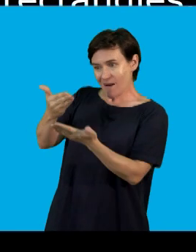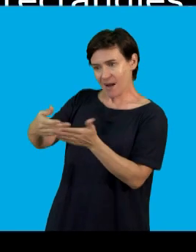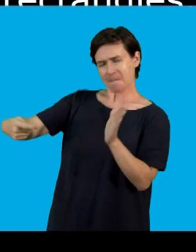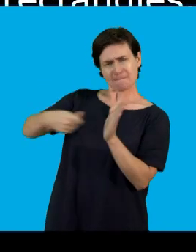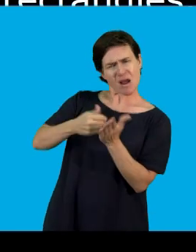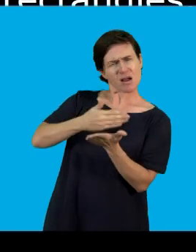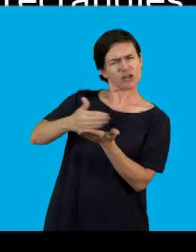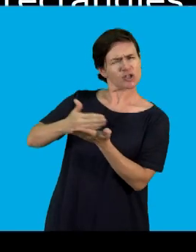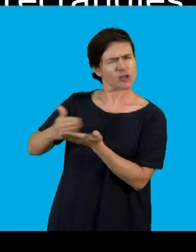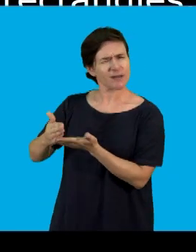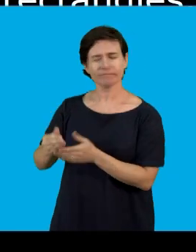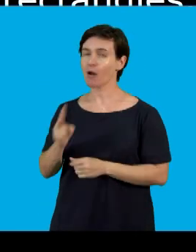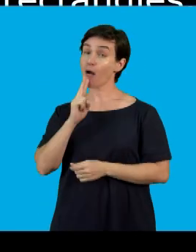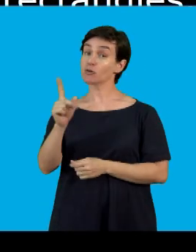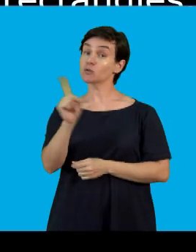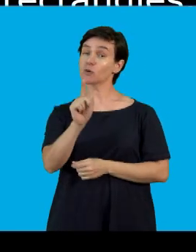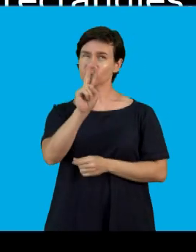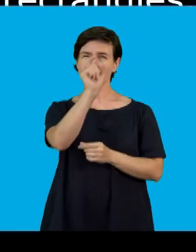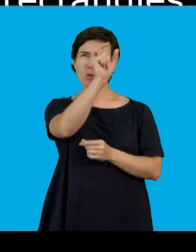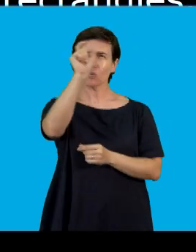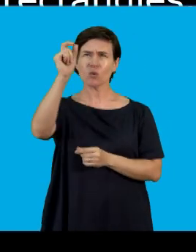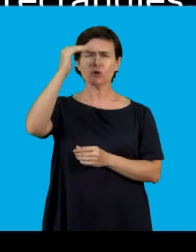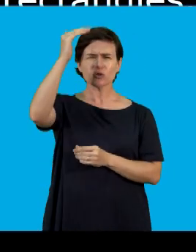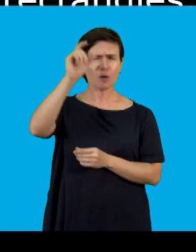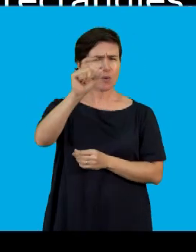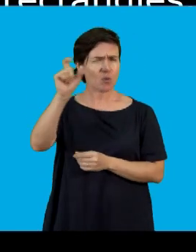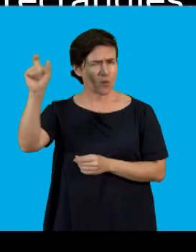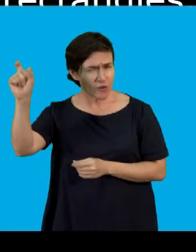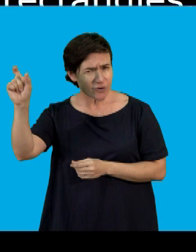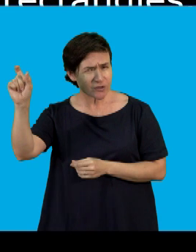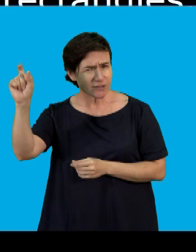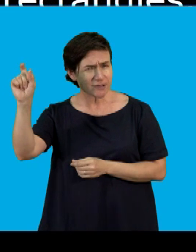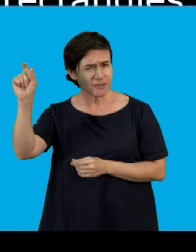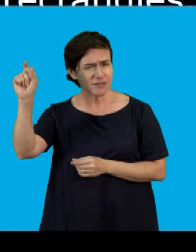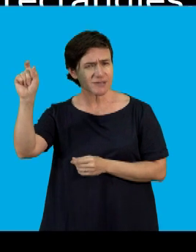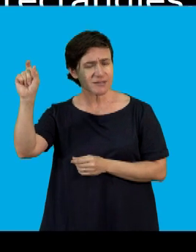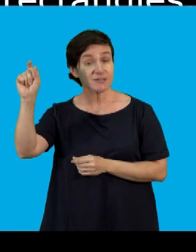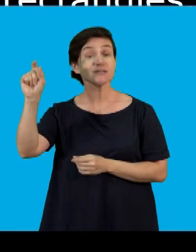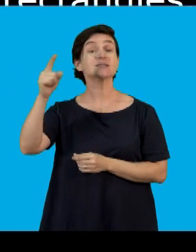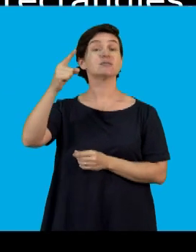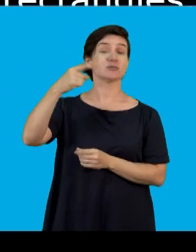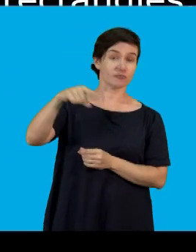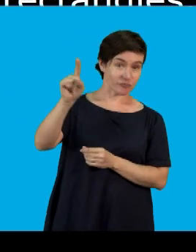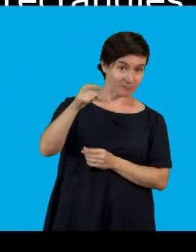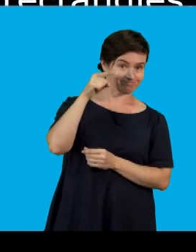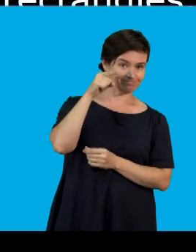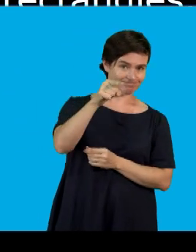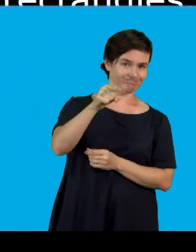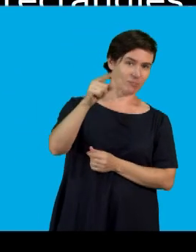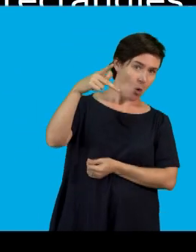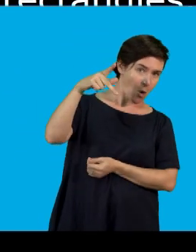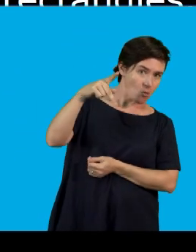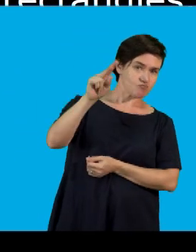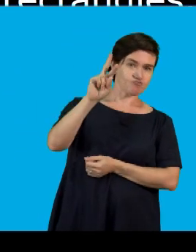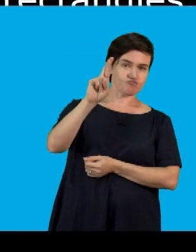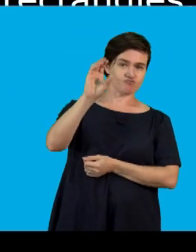there should be an answer. So what is the answer? Correct. There's the answer. Here's your answer. Then you